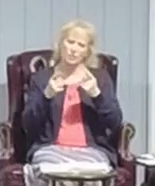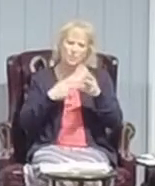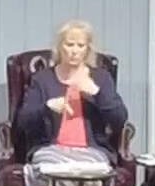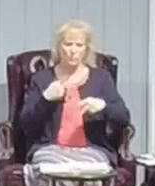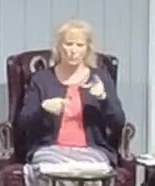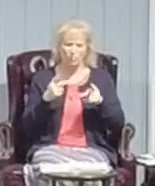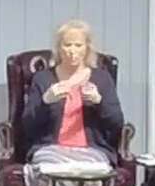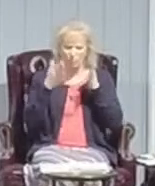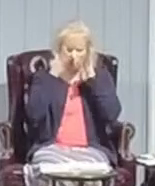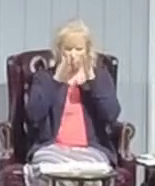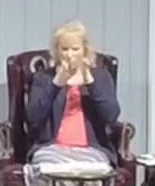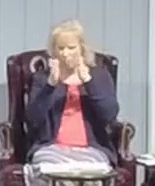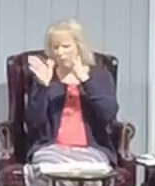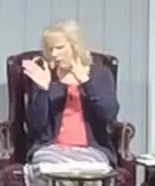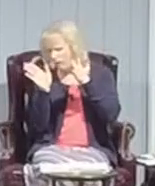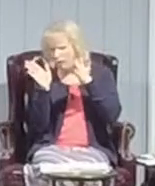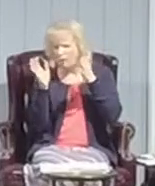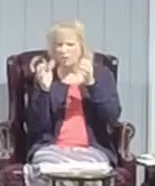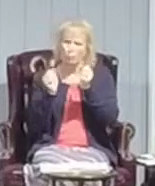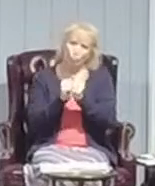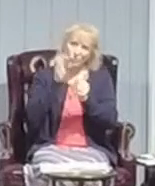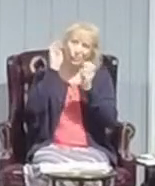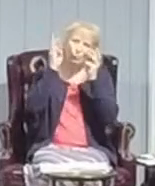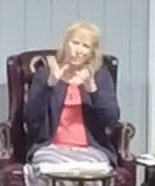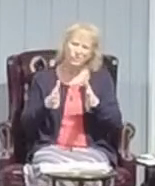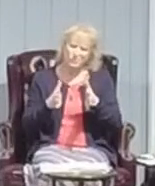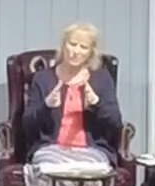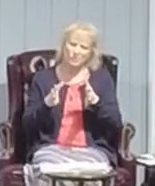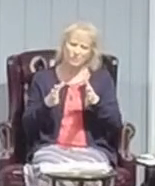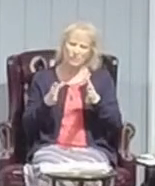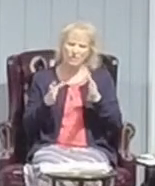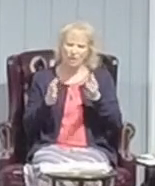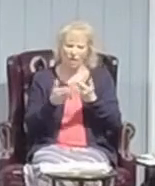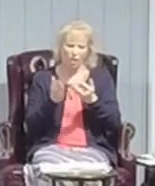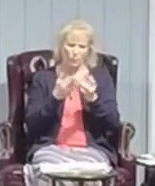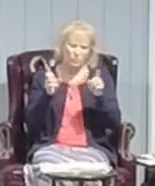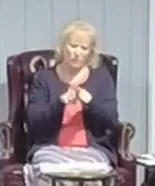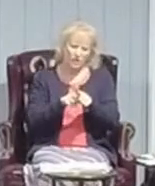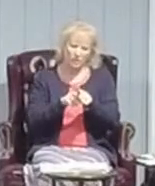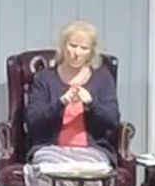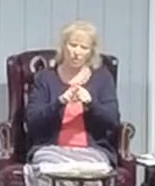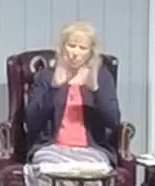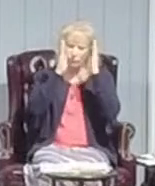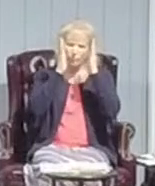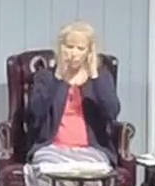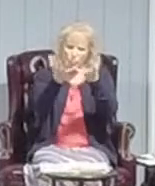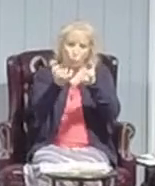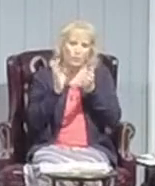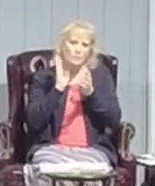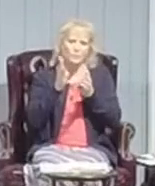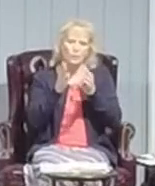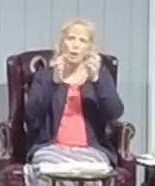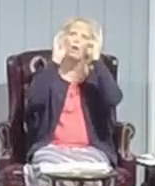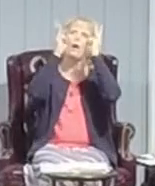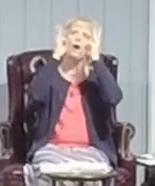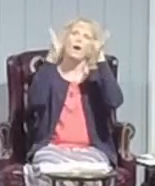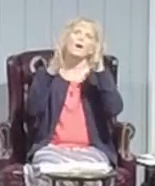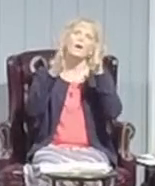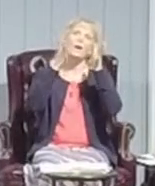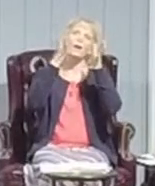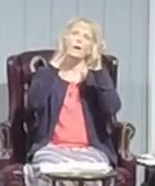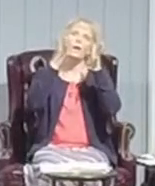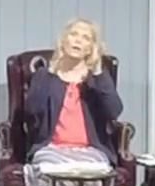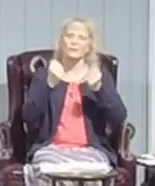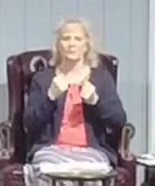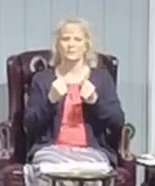track with these witnesses, and it's almost like the focus wants to be on the witnesses. And, you know, if we thought about